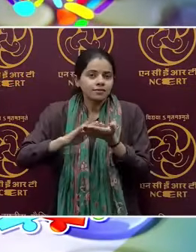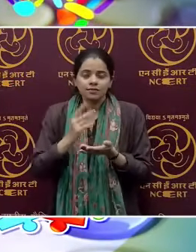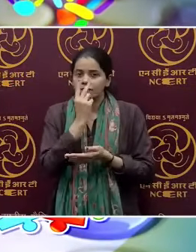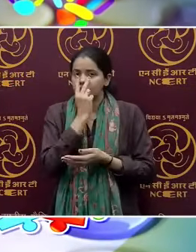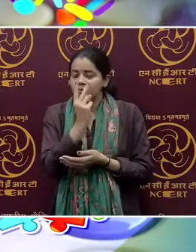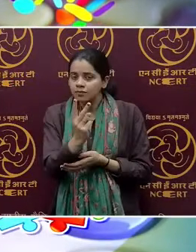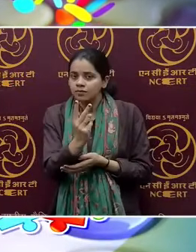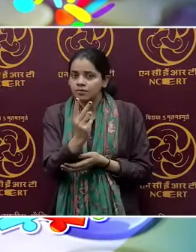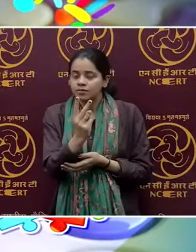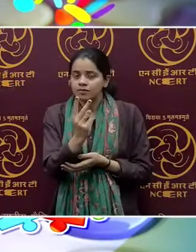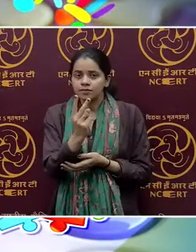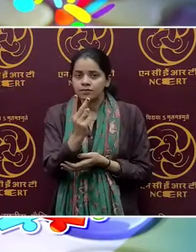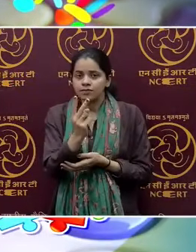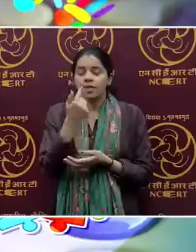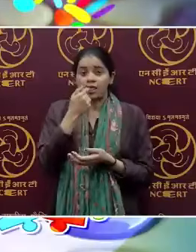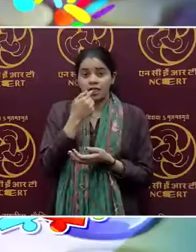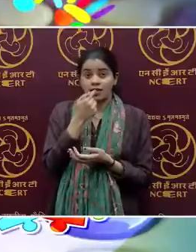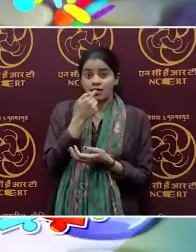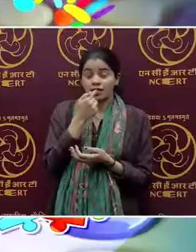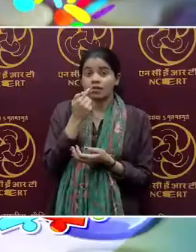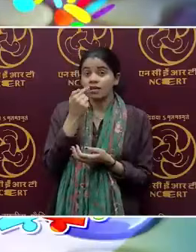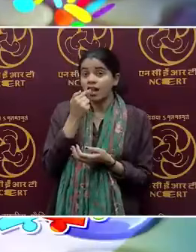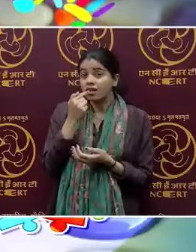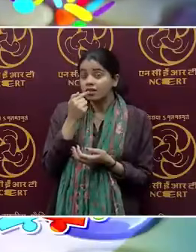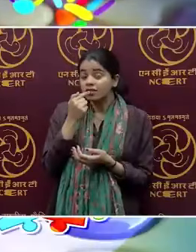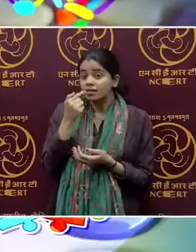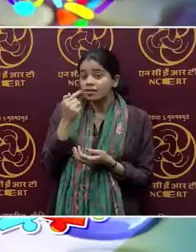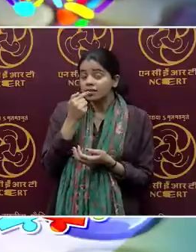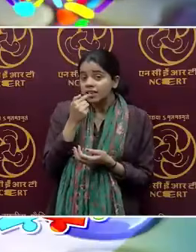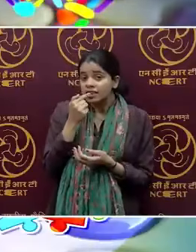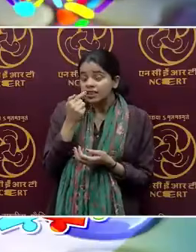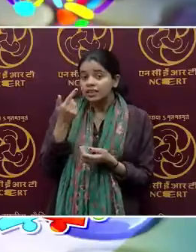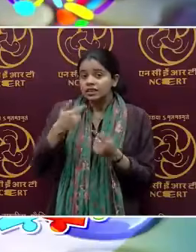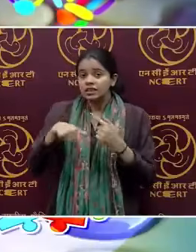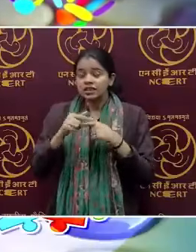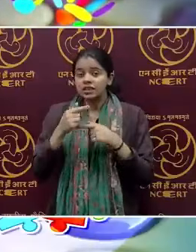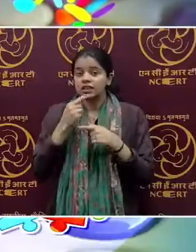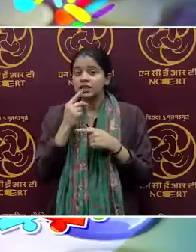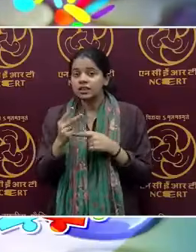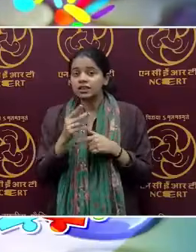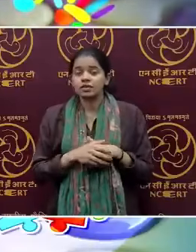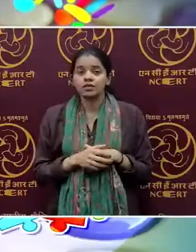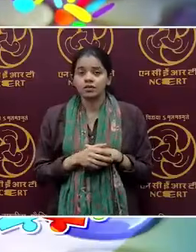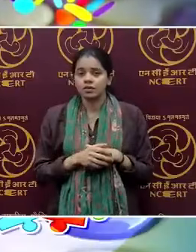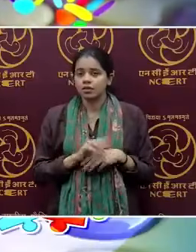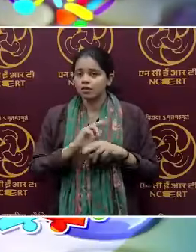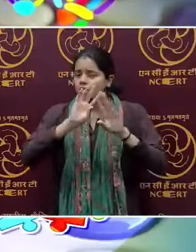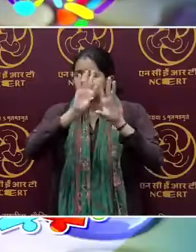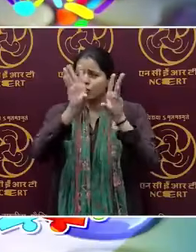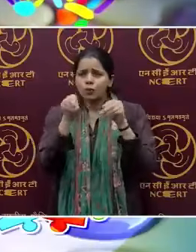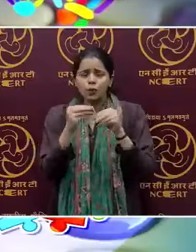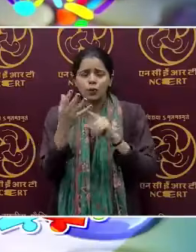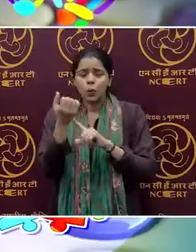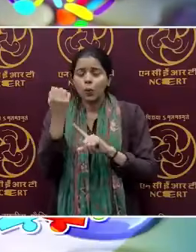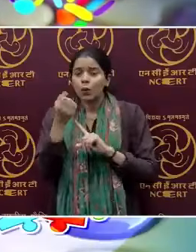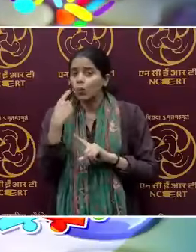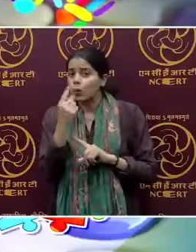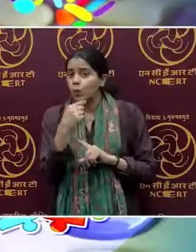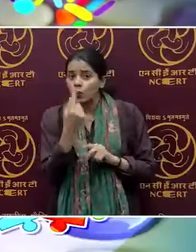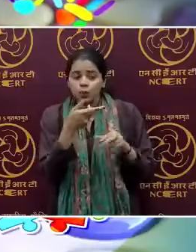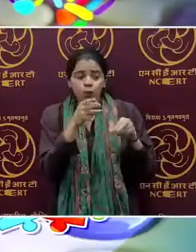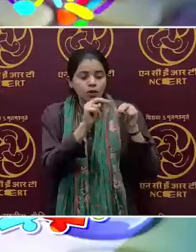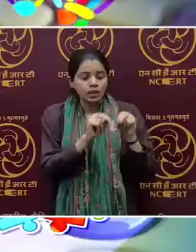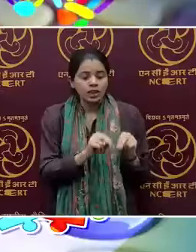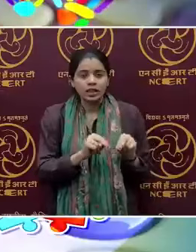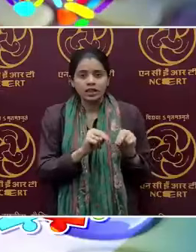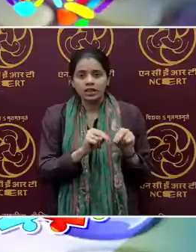visual, the taste bud, which is gustatory, and so you will find a lot of child who needs